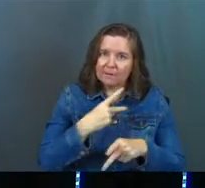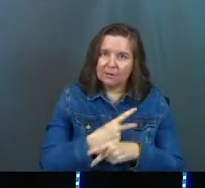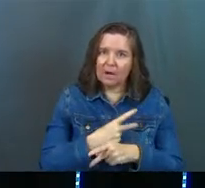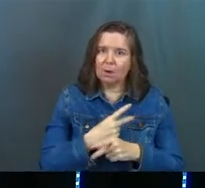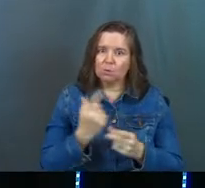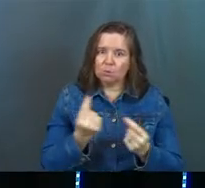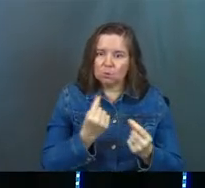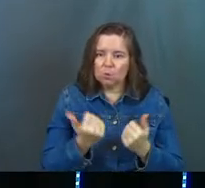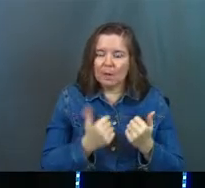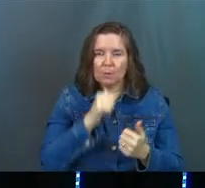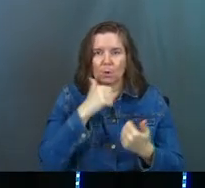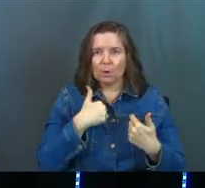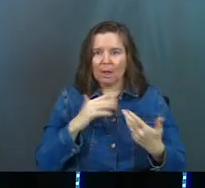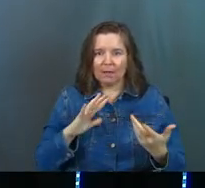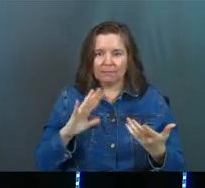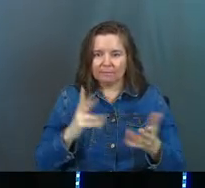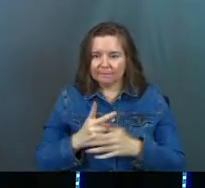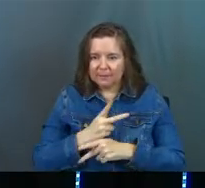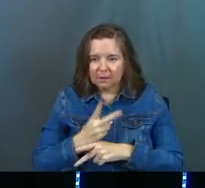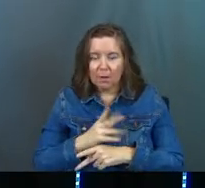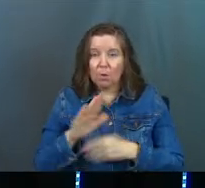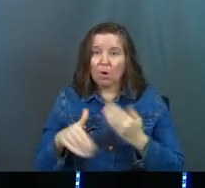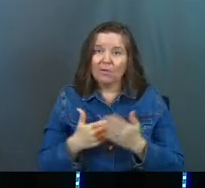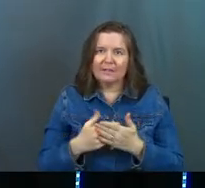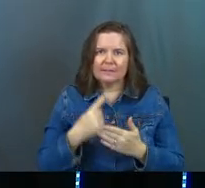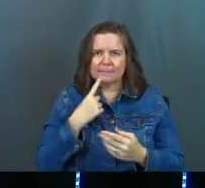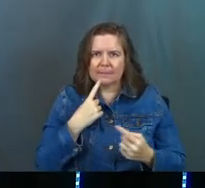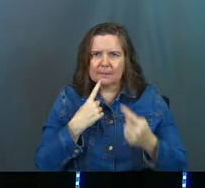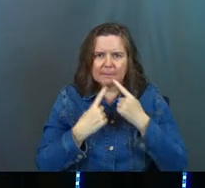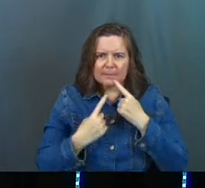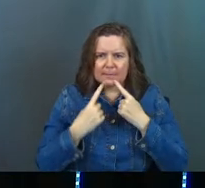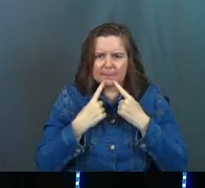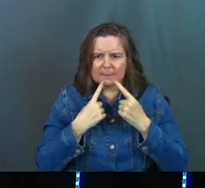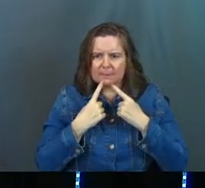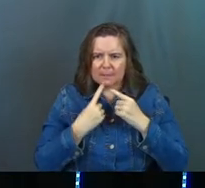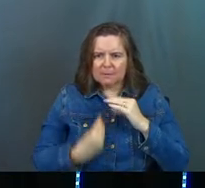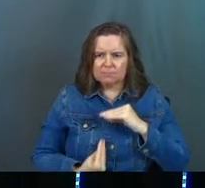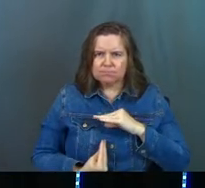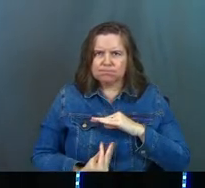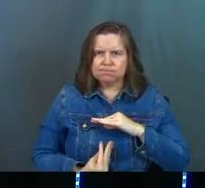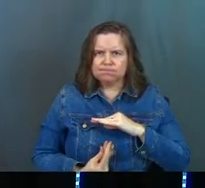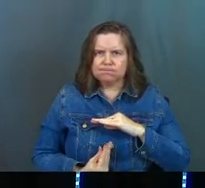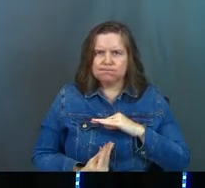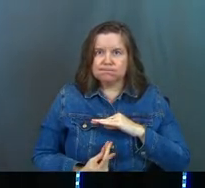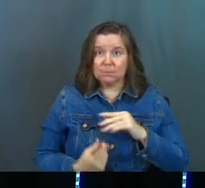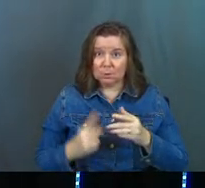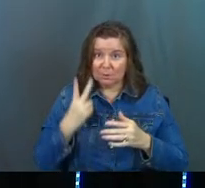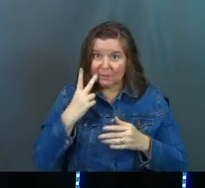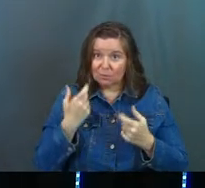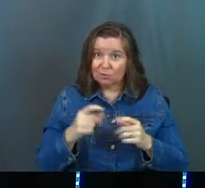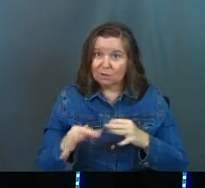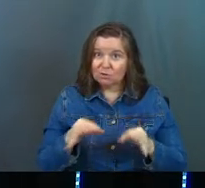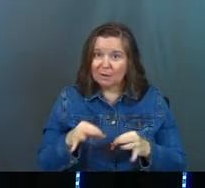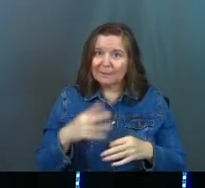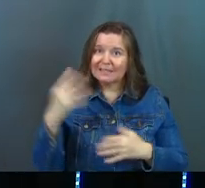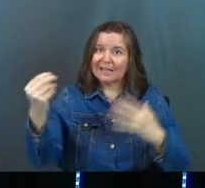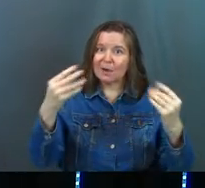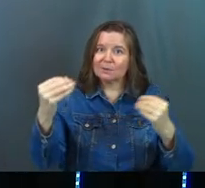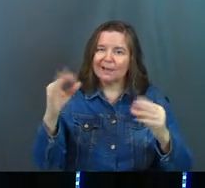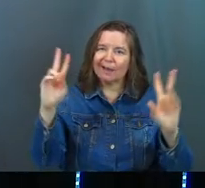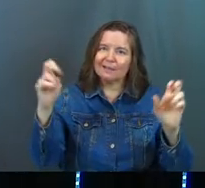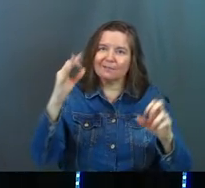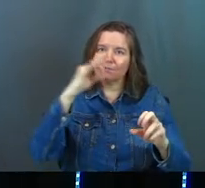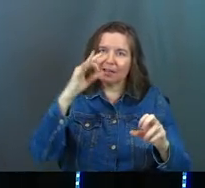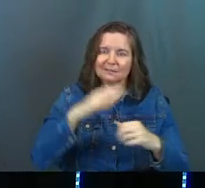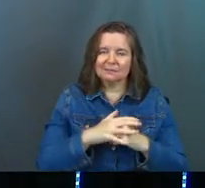out at this point, and we don't have it figured out, and all these little bitternesses come in. Do you see what it's trying to describe? It's these outside